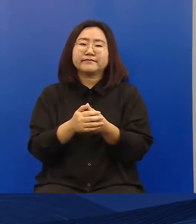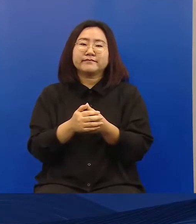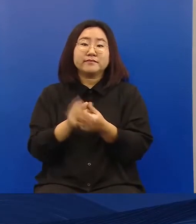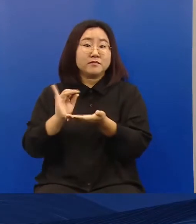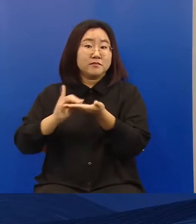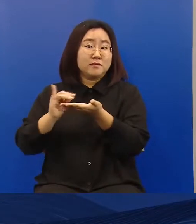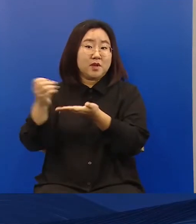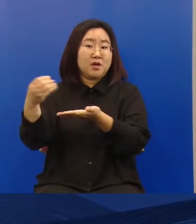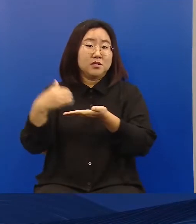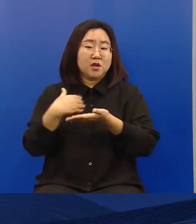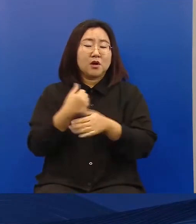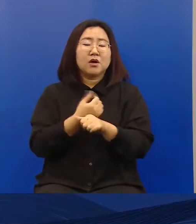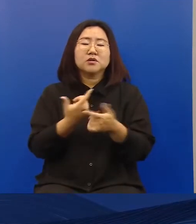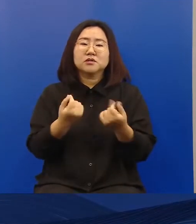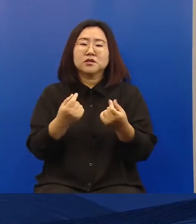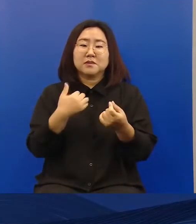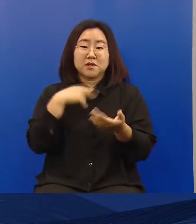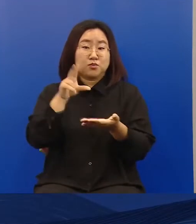local communities.